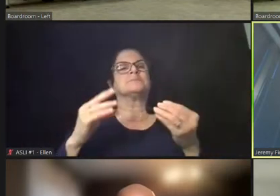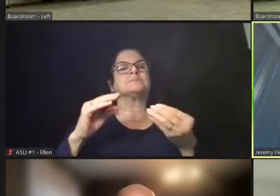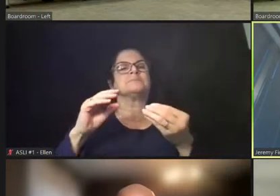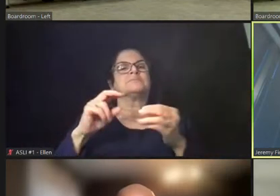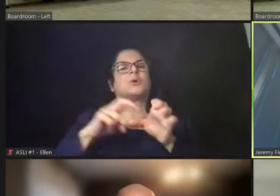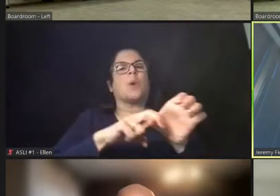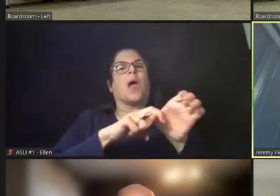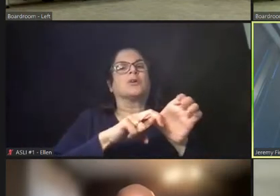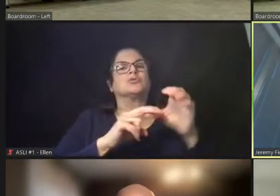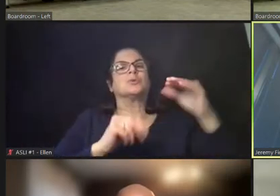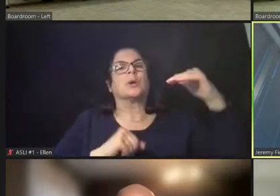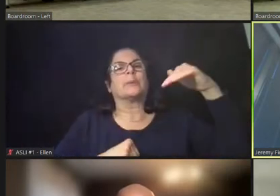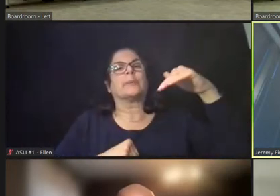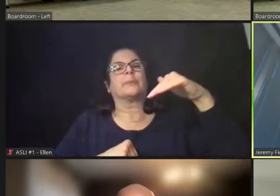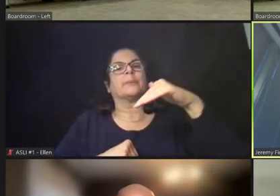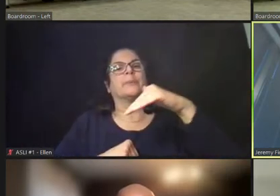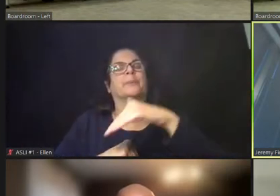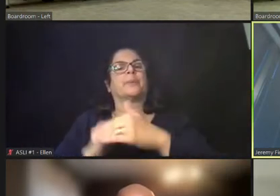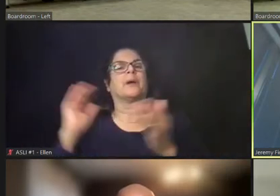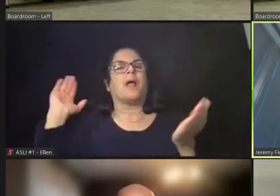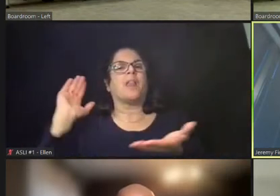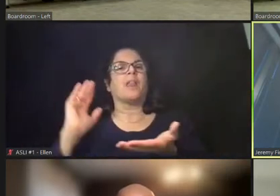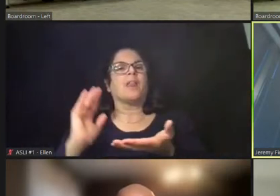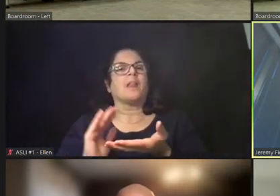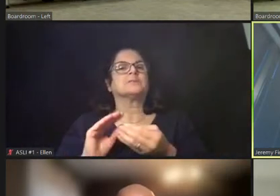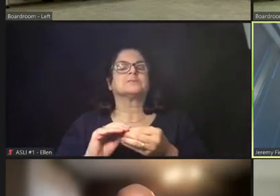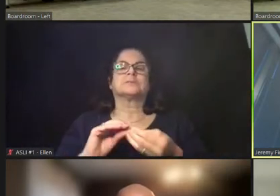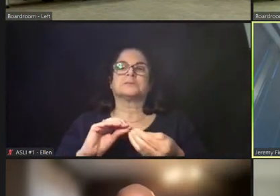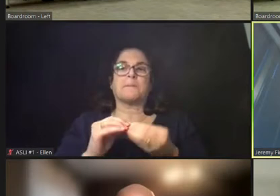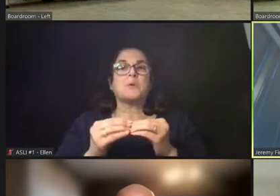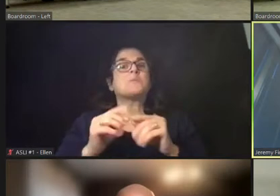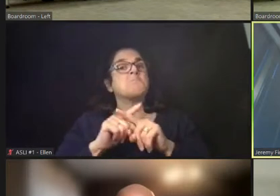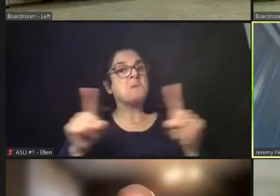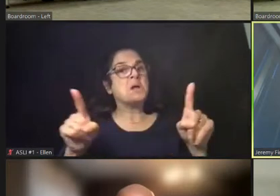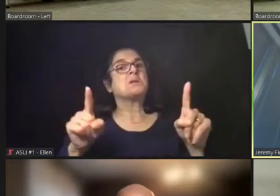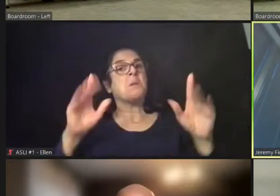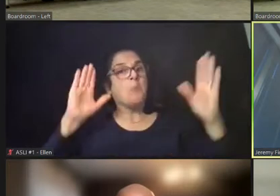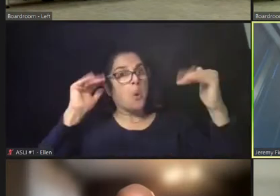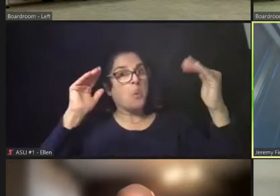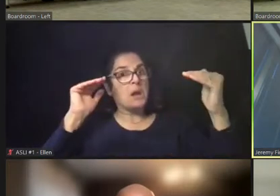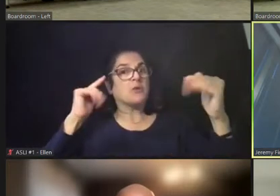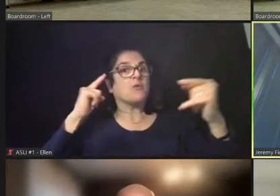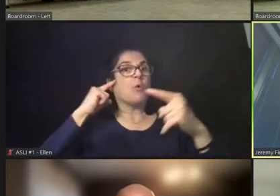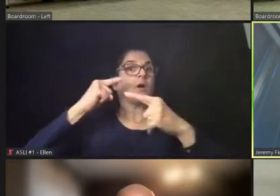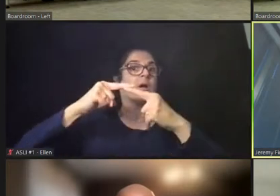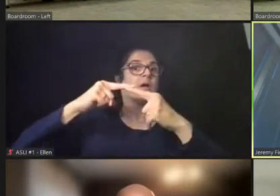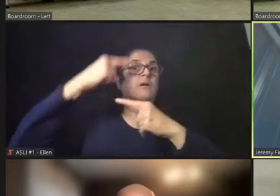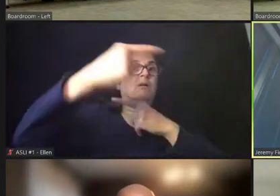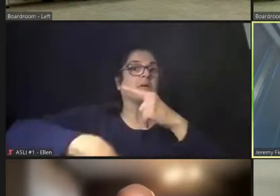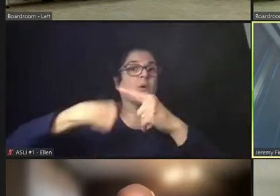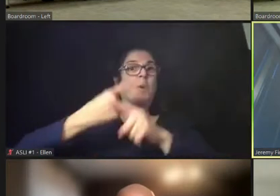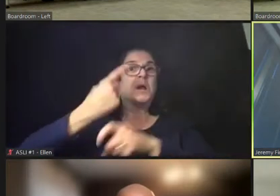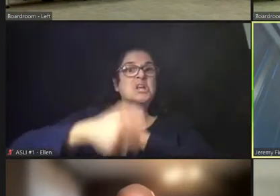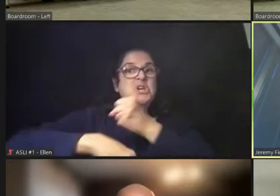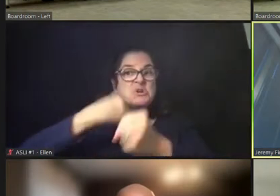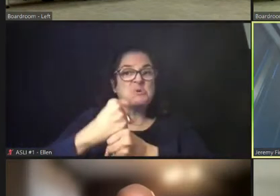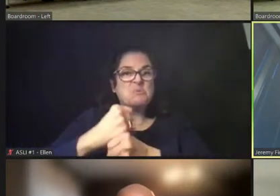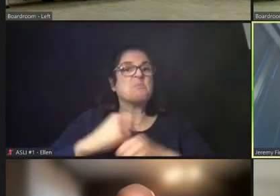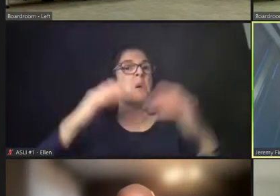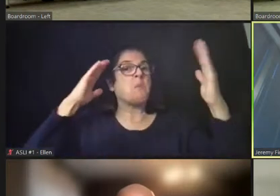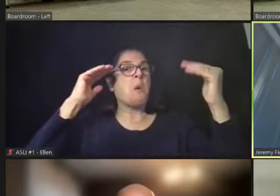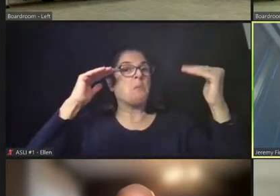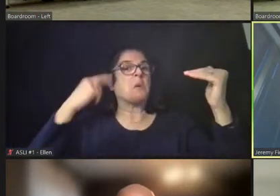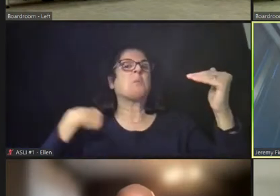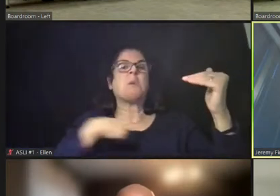move into 2023. Hopefully we outperform this number, but, you know, again, from a budgeting standpoint, you know, we believe